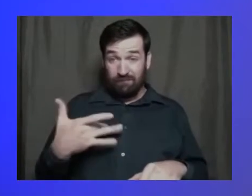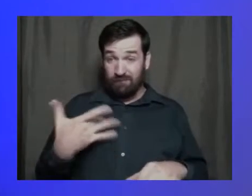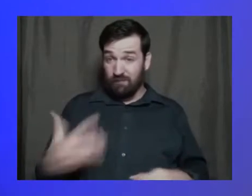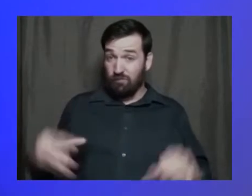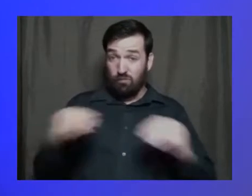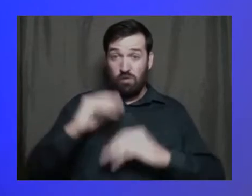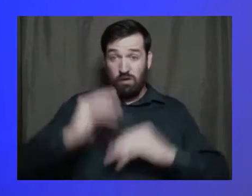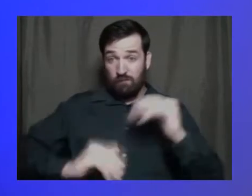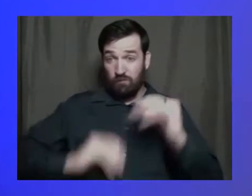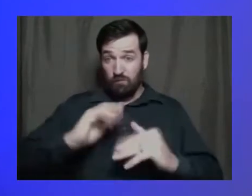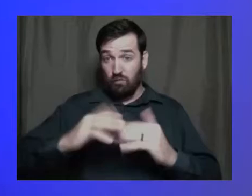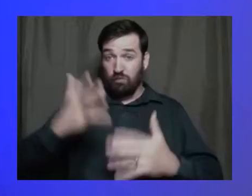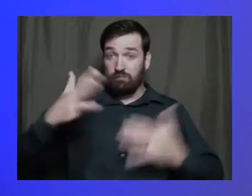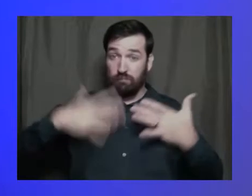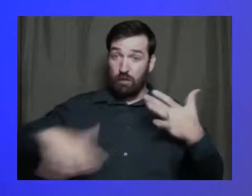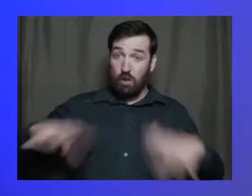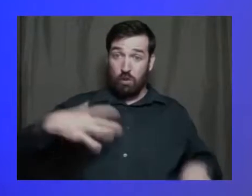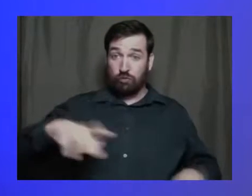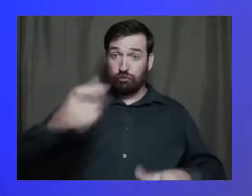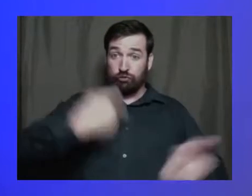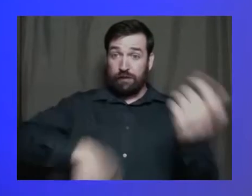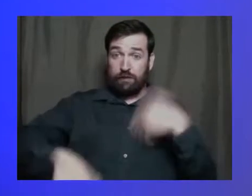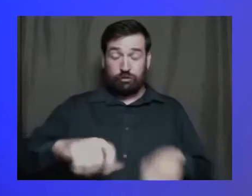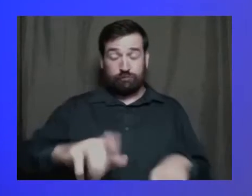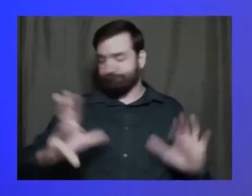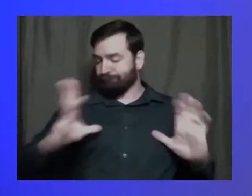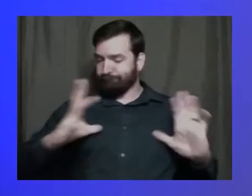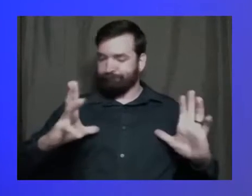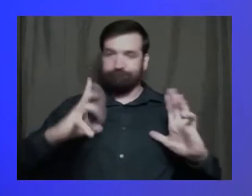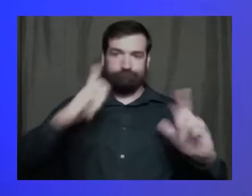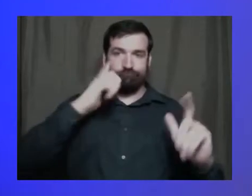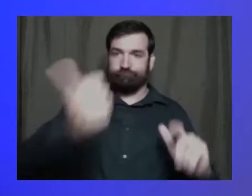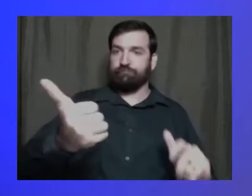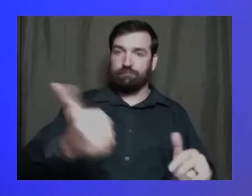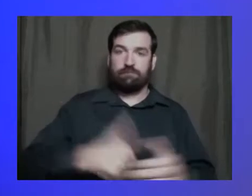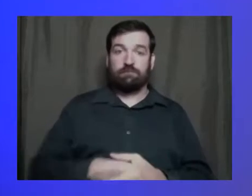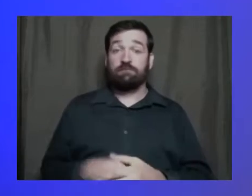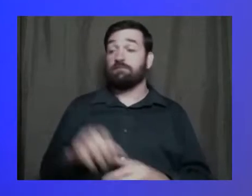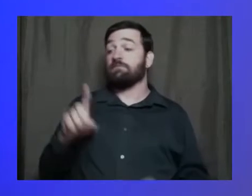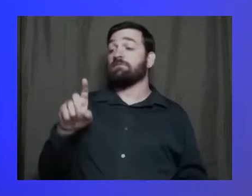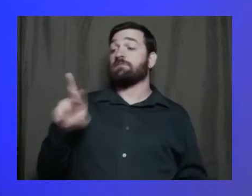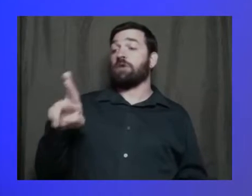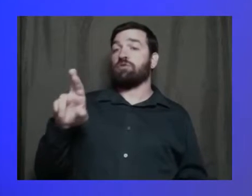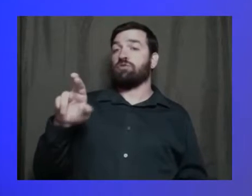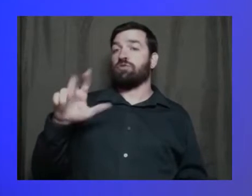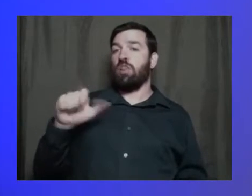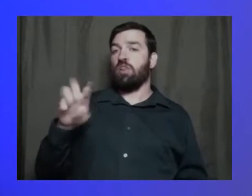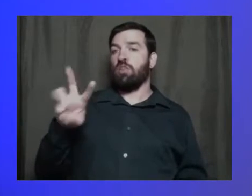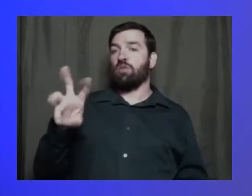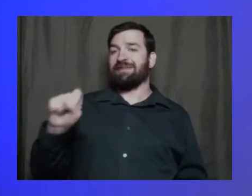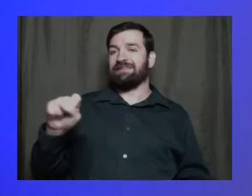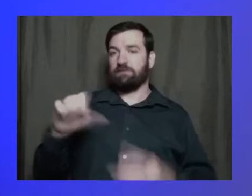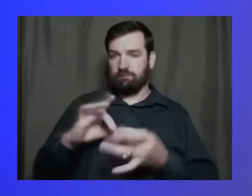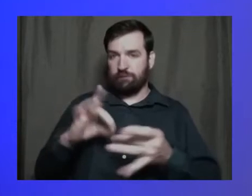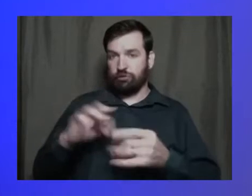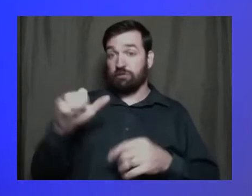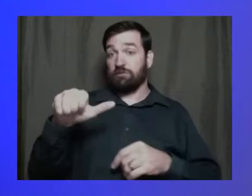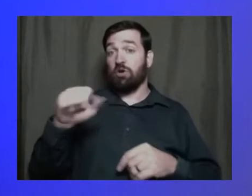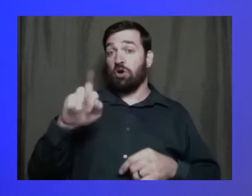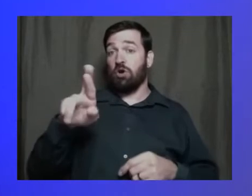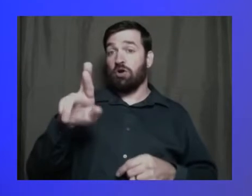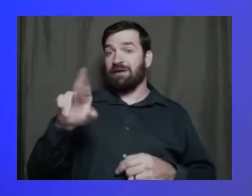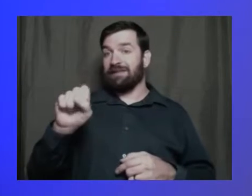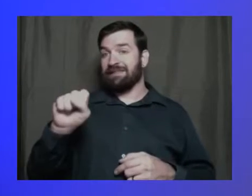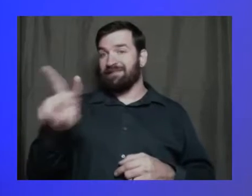get home, that is absolutely fine. Dr. Lewis talked about RSV and some of these other respiratory viruses that we are